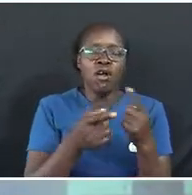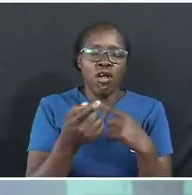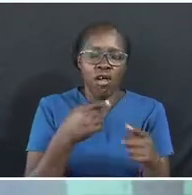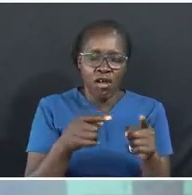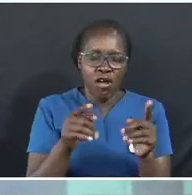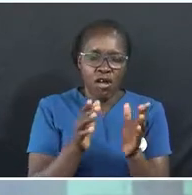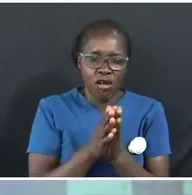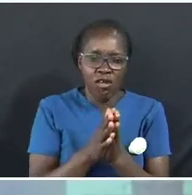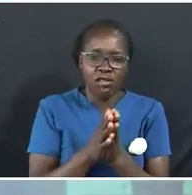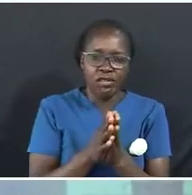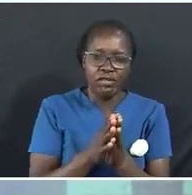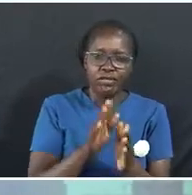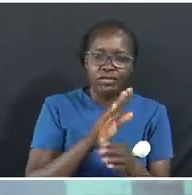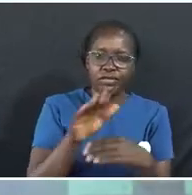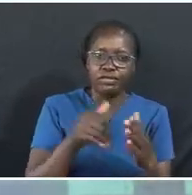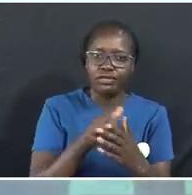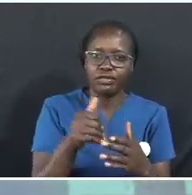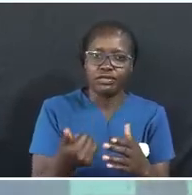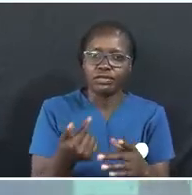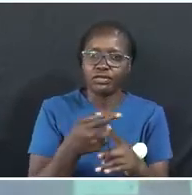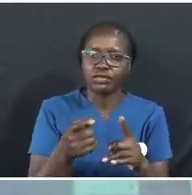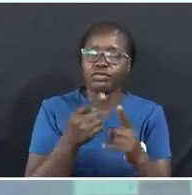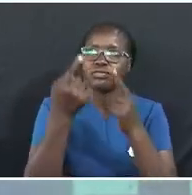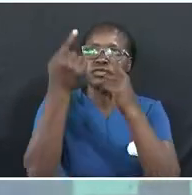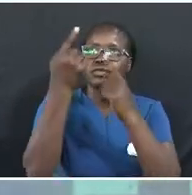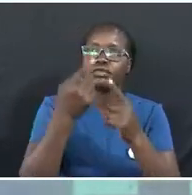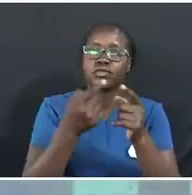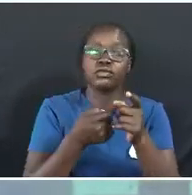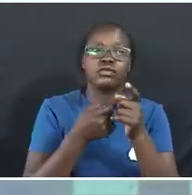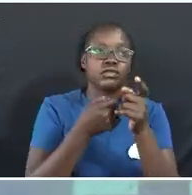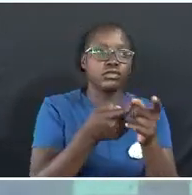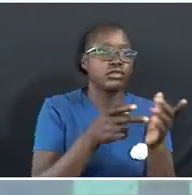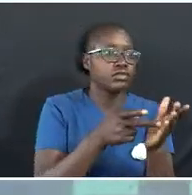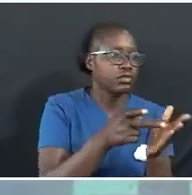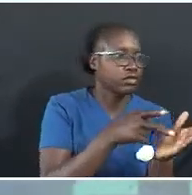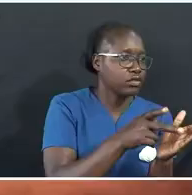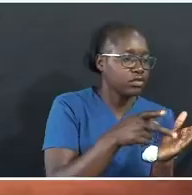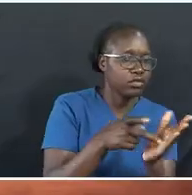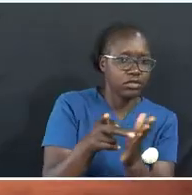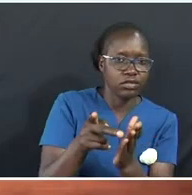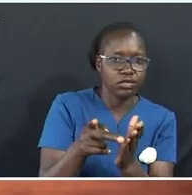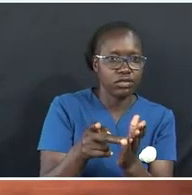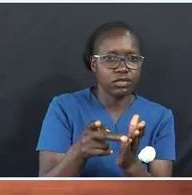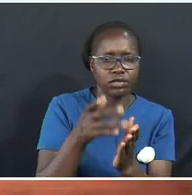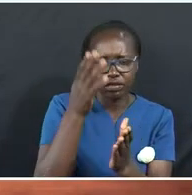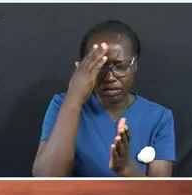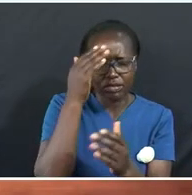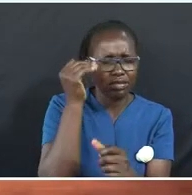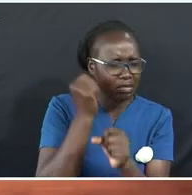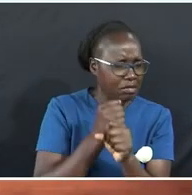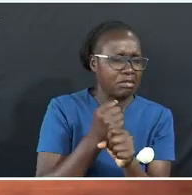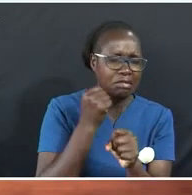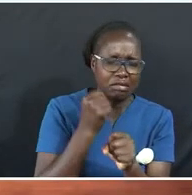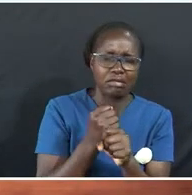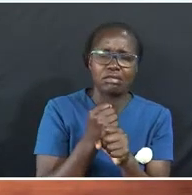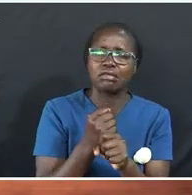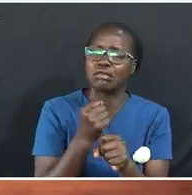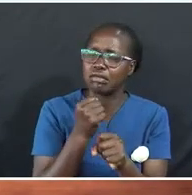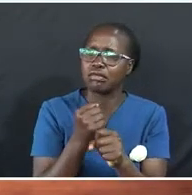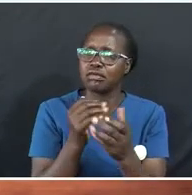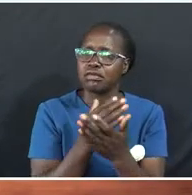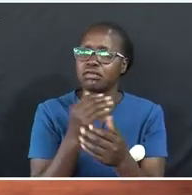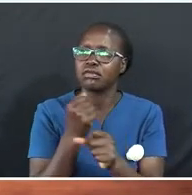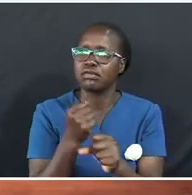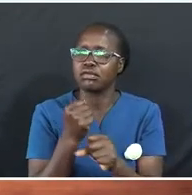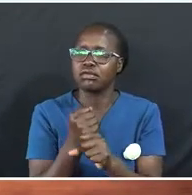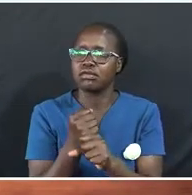that one. I am coming to give a reward. I know you have been working. You have been doing some work and